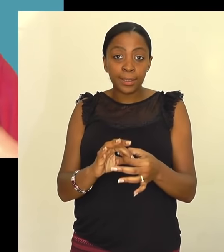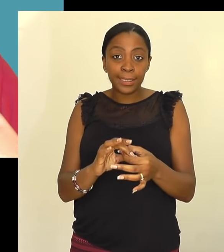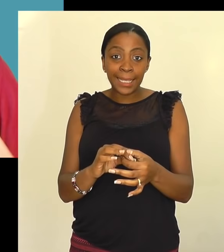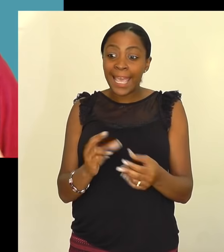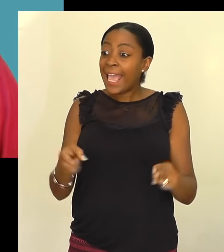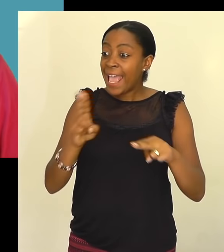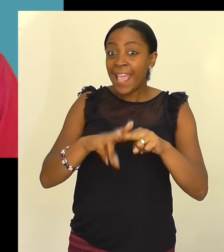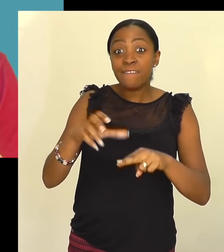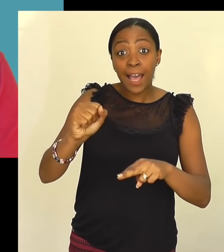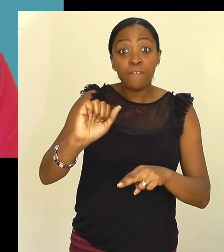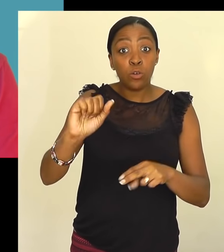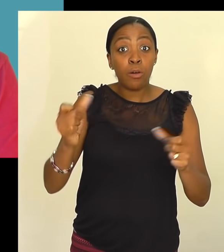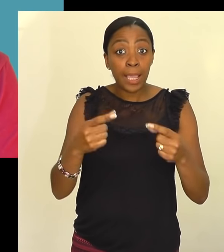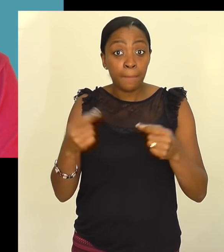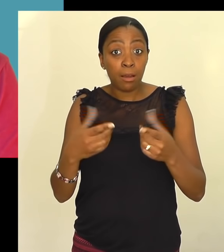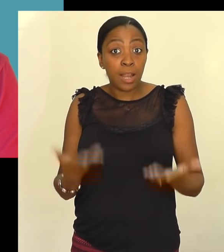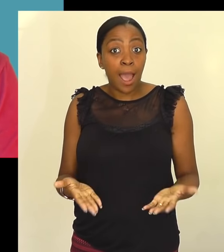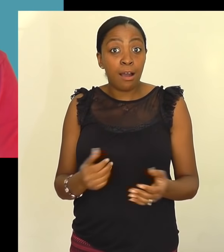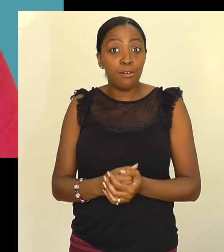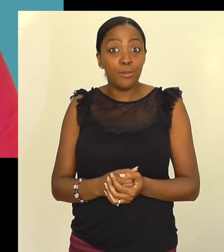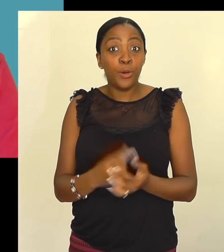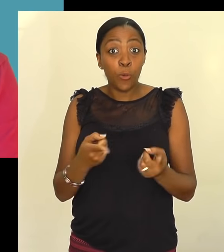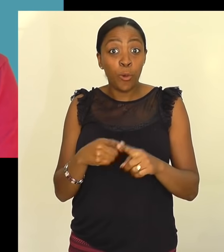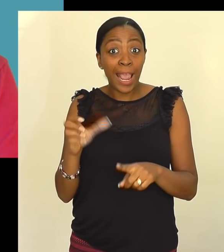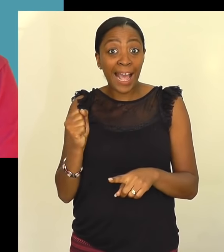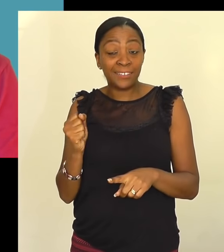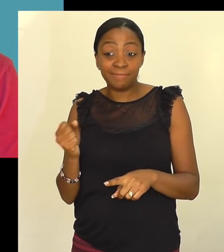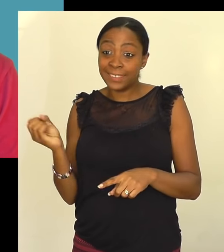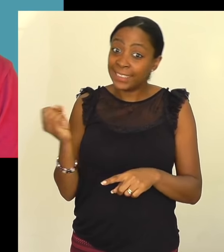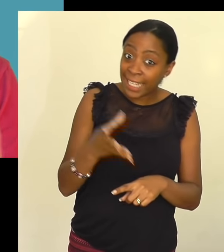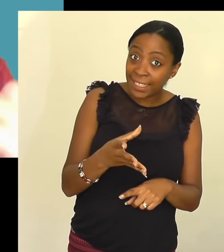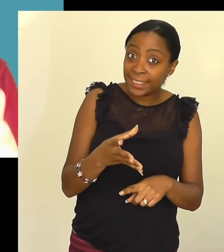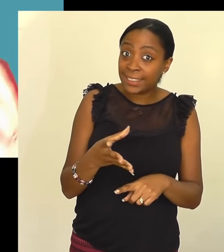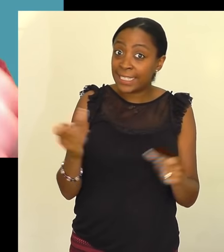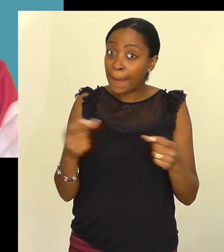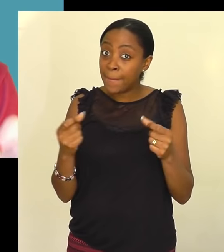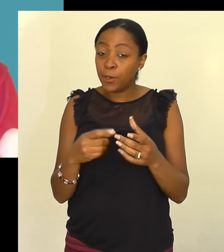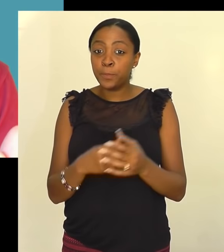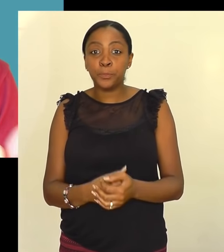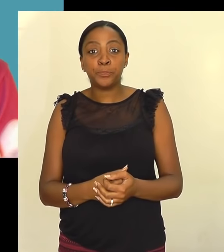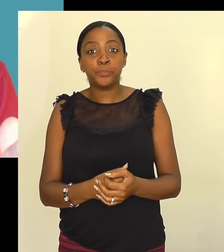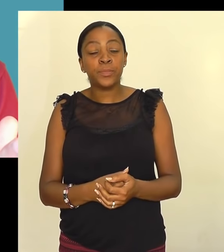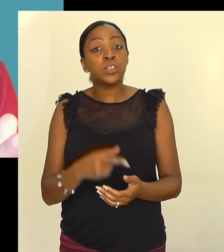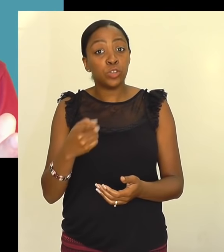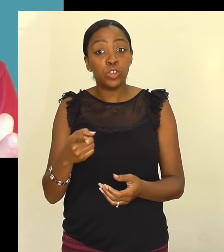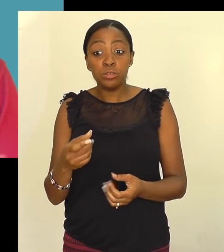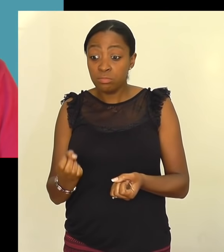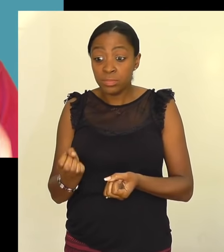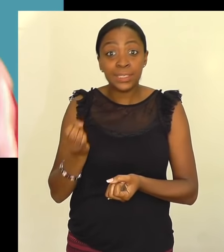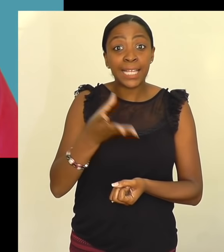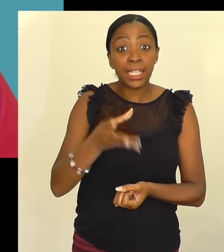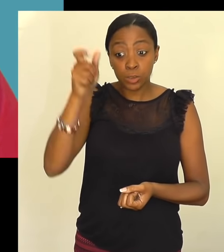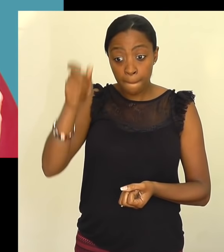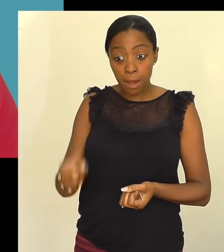database, we've already messaged you a link to this video, and all you would need to do is forward it to someone that you want to invite.